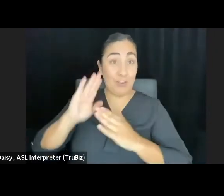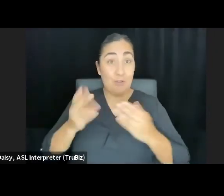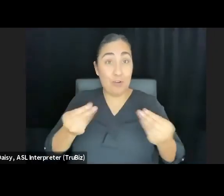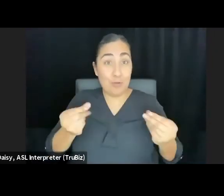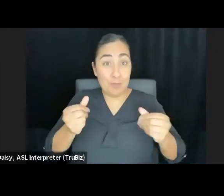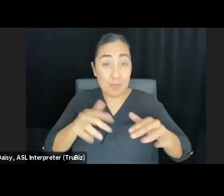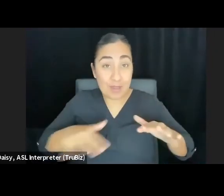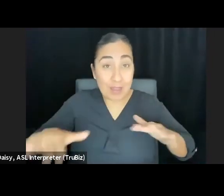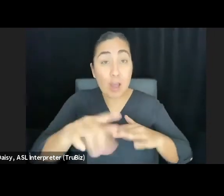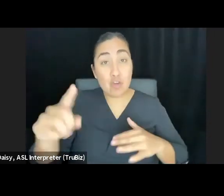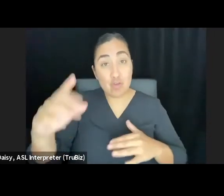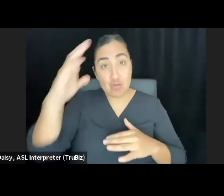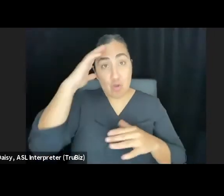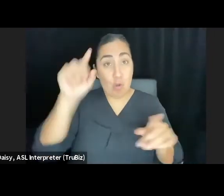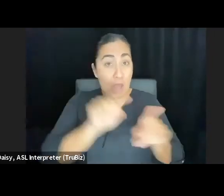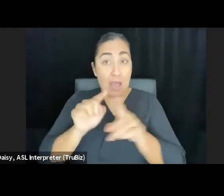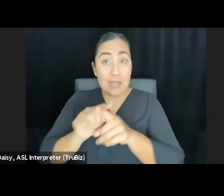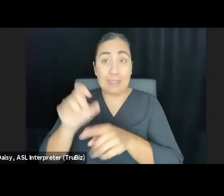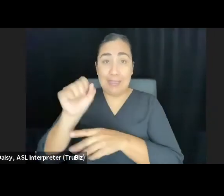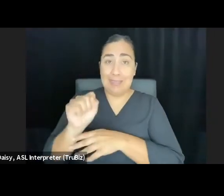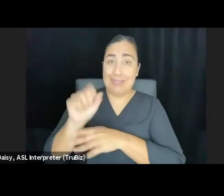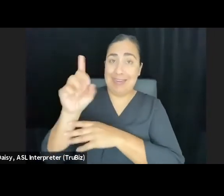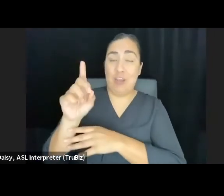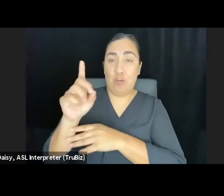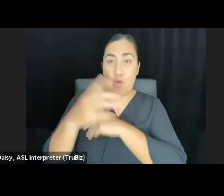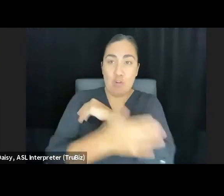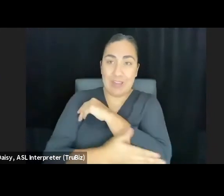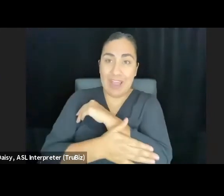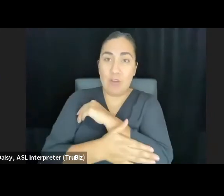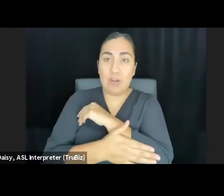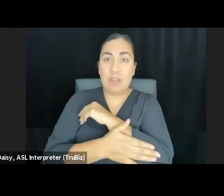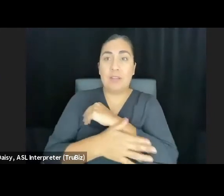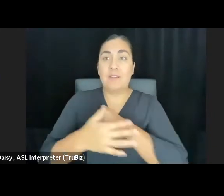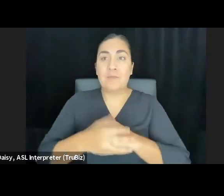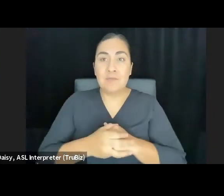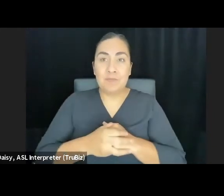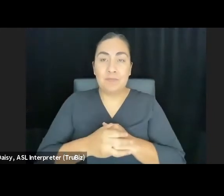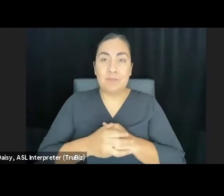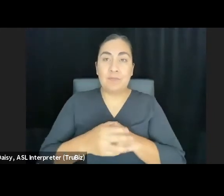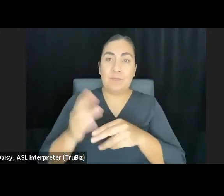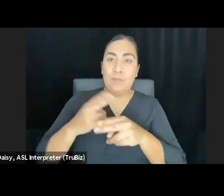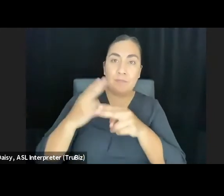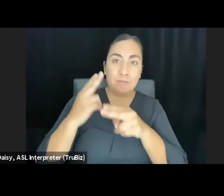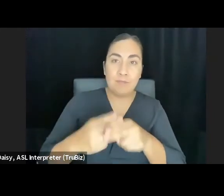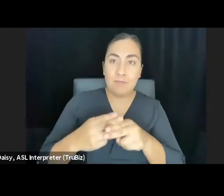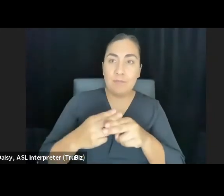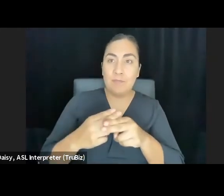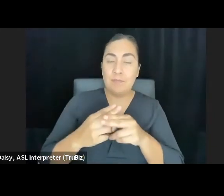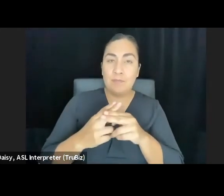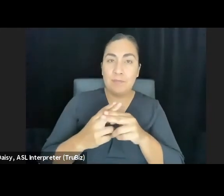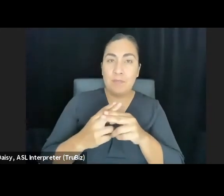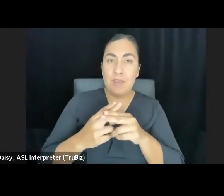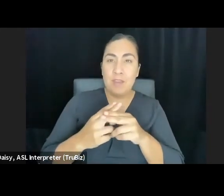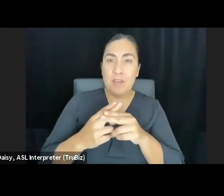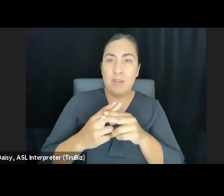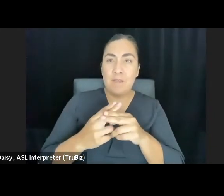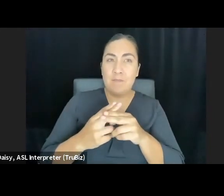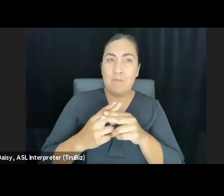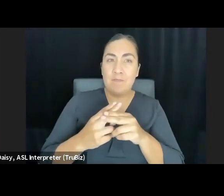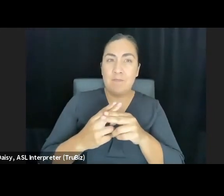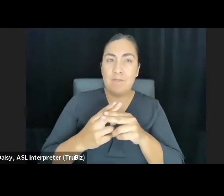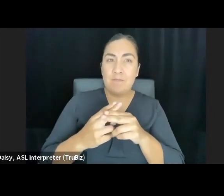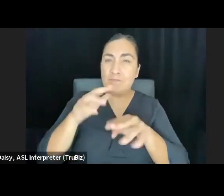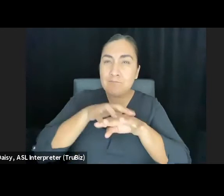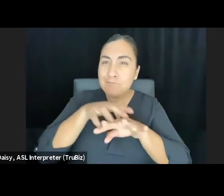County. And I'm just so grateful for the time for Indigenous voices to be uplifted and listening to my Native Nation